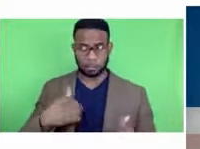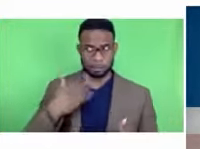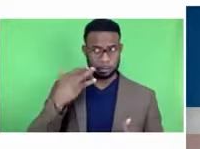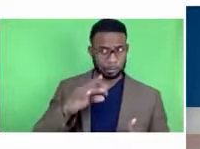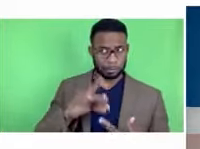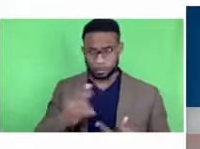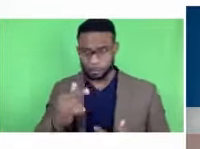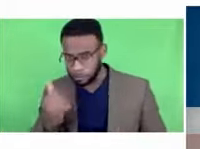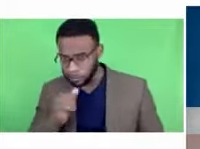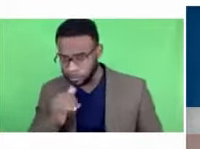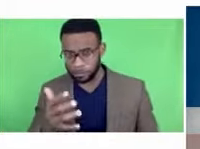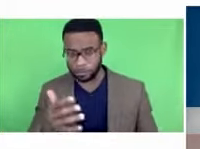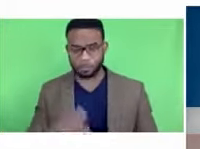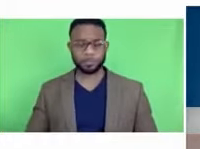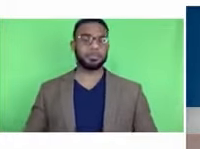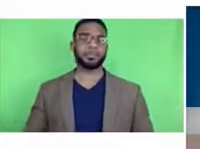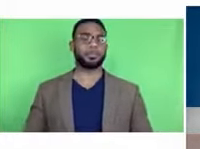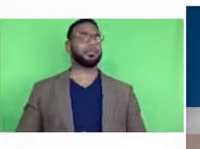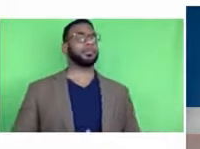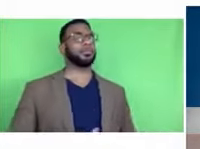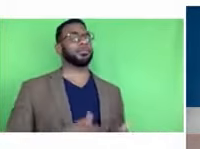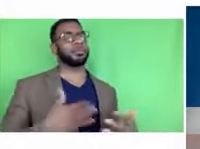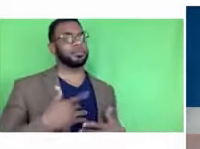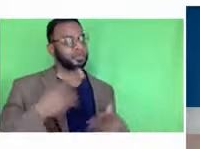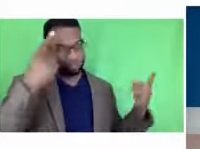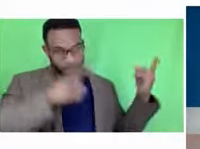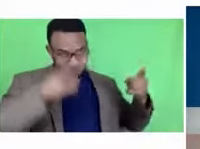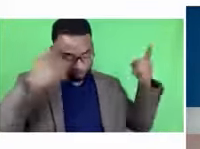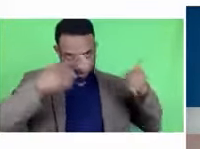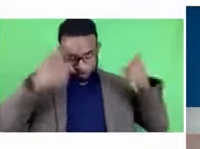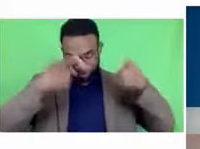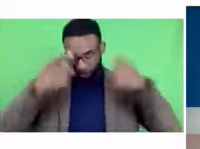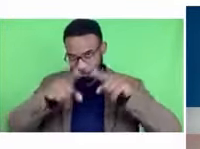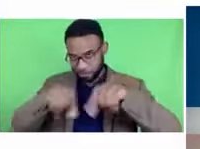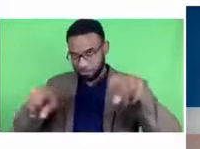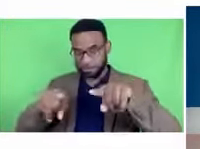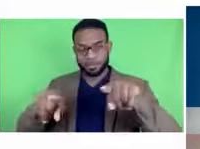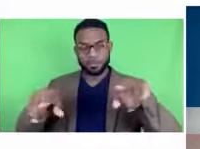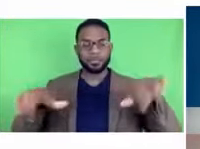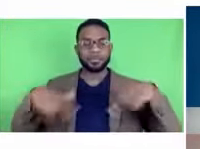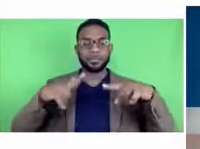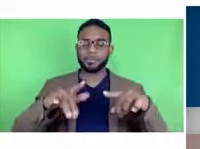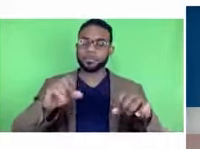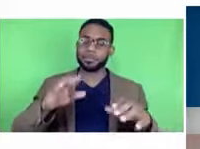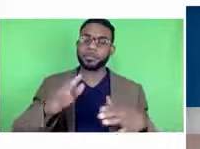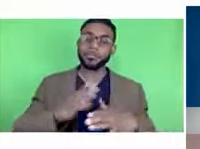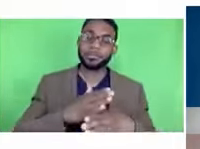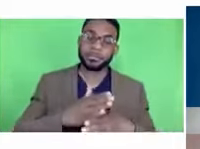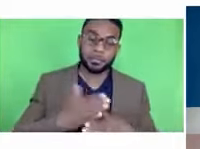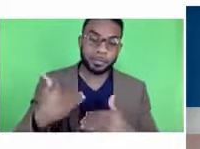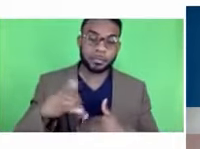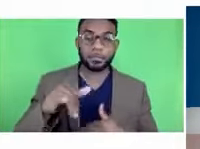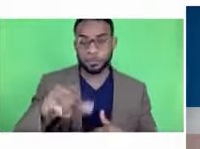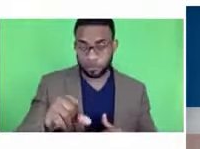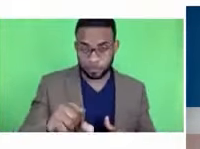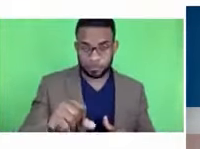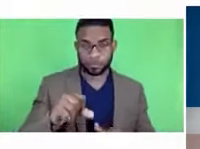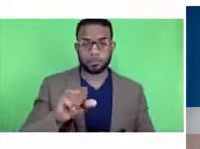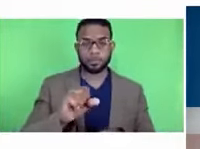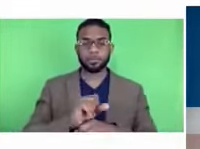else or not. You know, I do agree with everyone else has been saying this whole time. You know, it is a shared responsibility. It is a work in